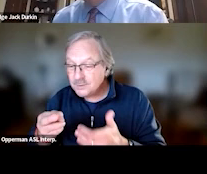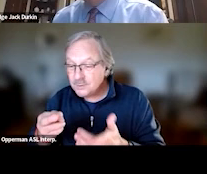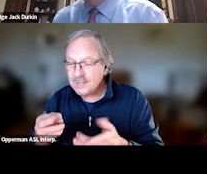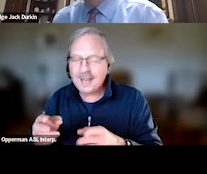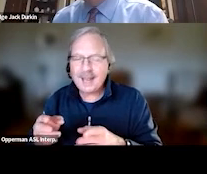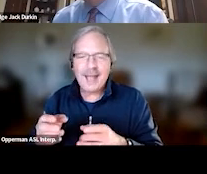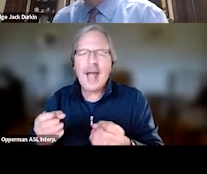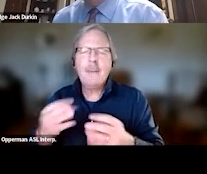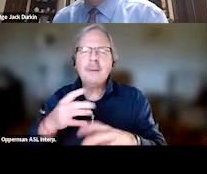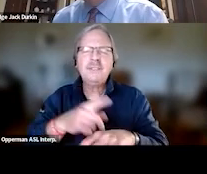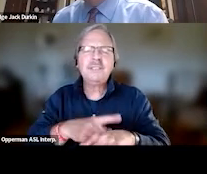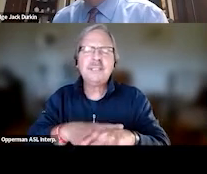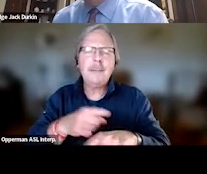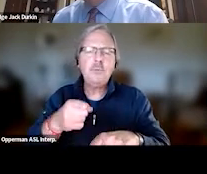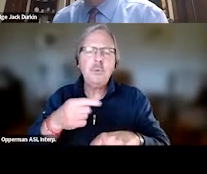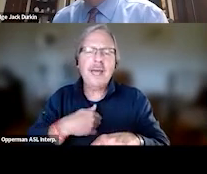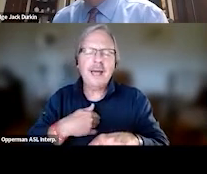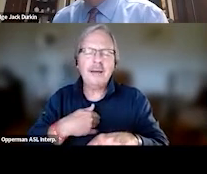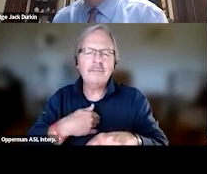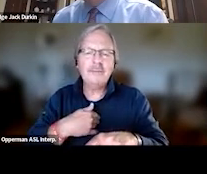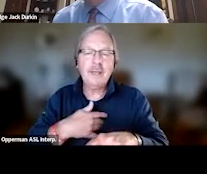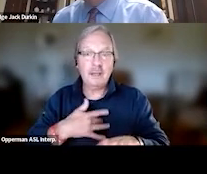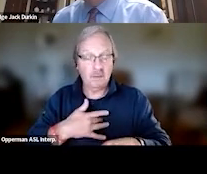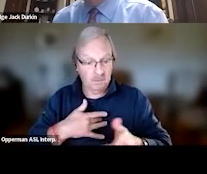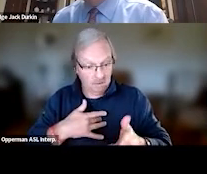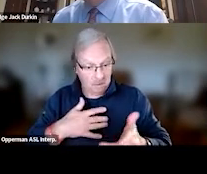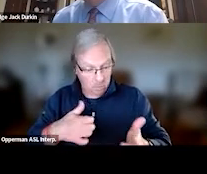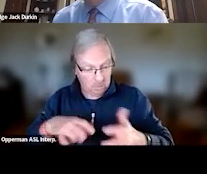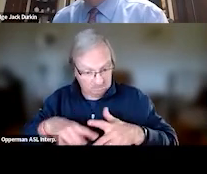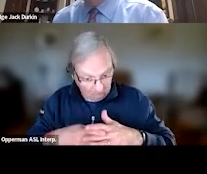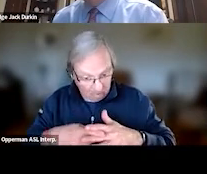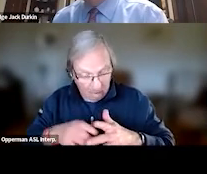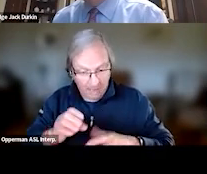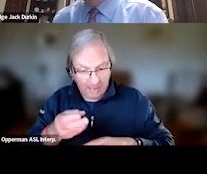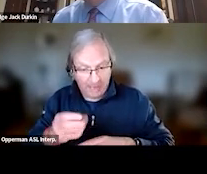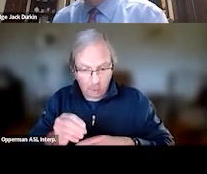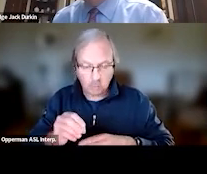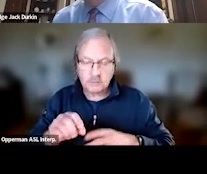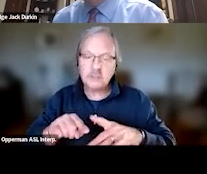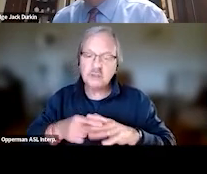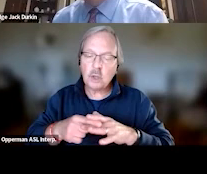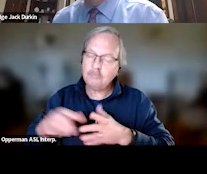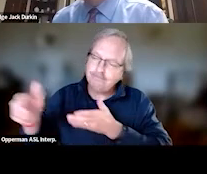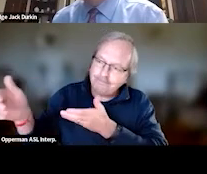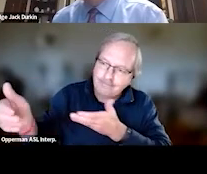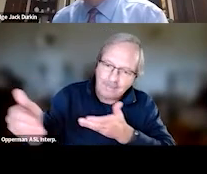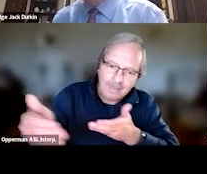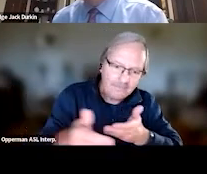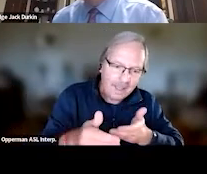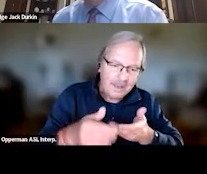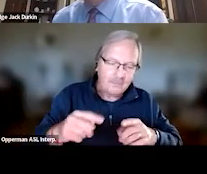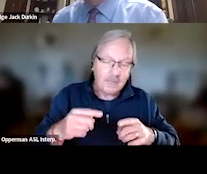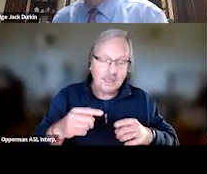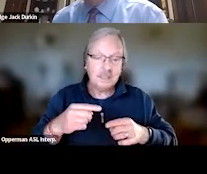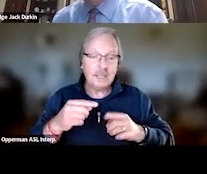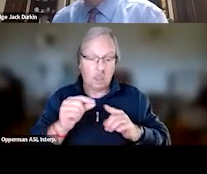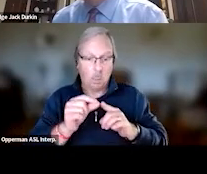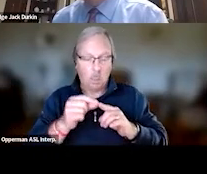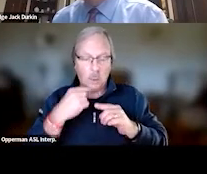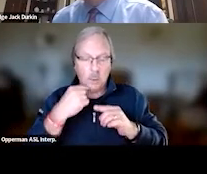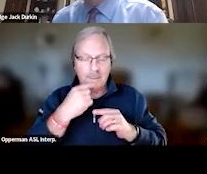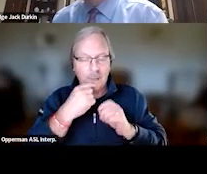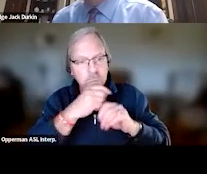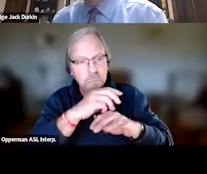So if you feel so moved and you want to launch an ECHO, just start inviting your friends to get together, and then word of mouth, like you can attend the free